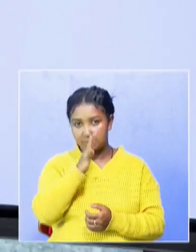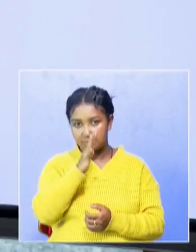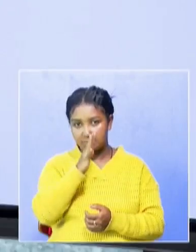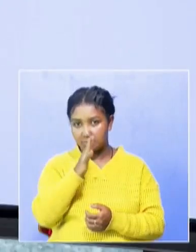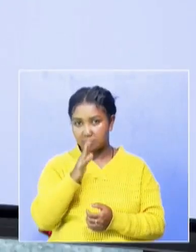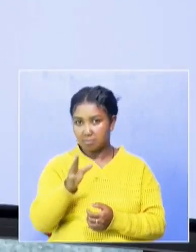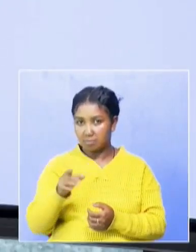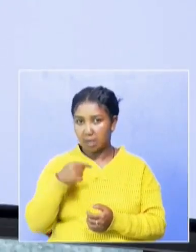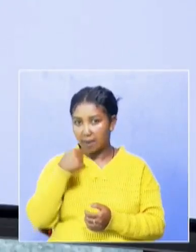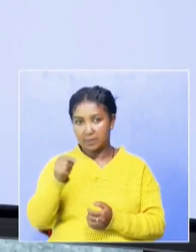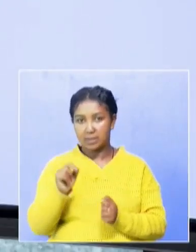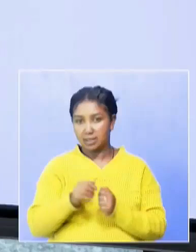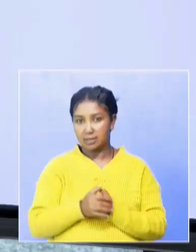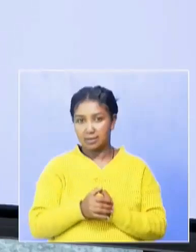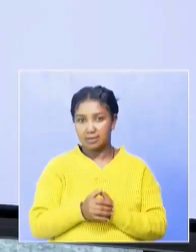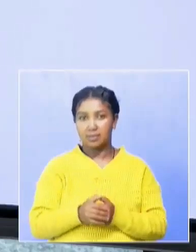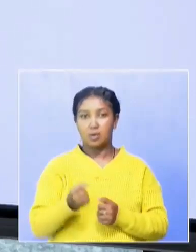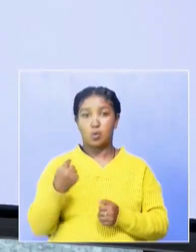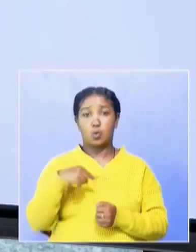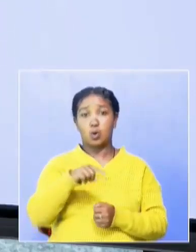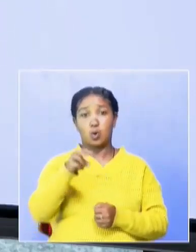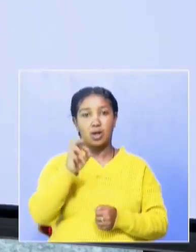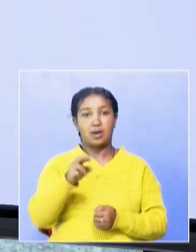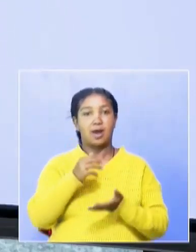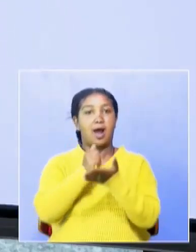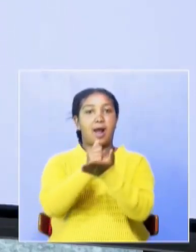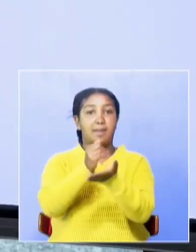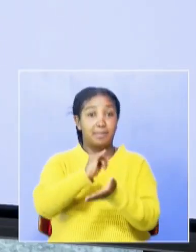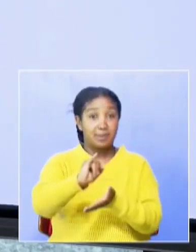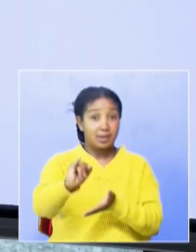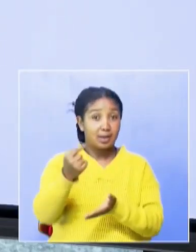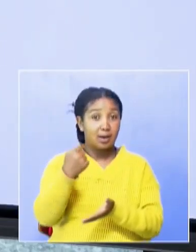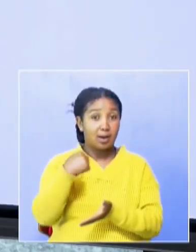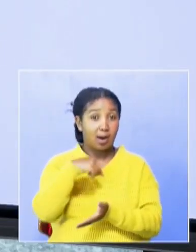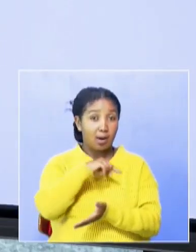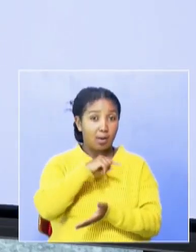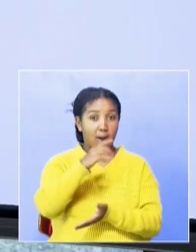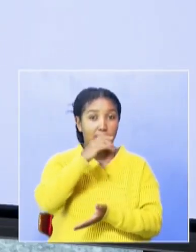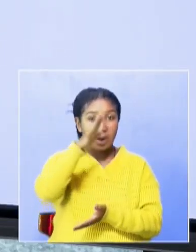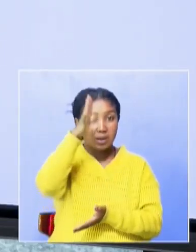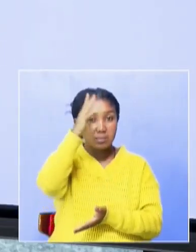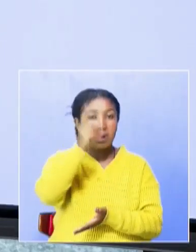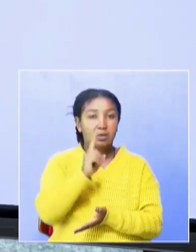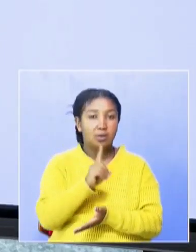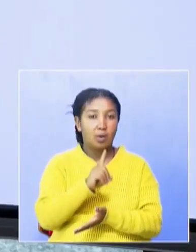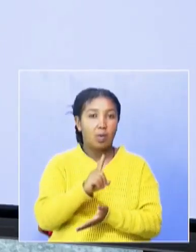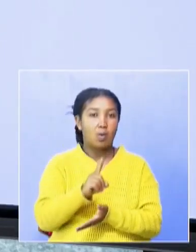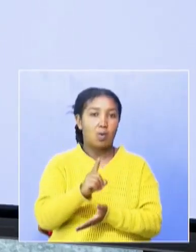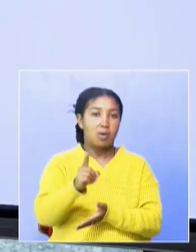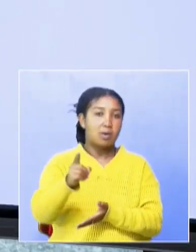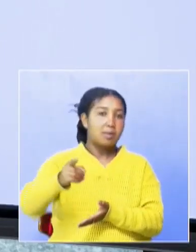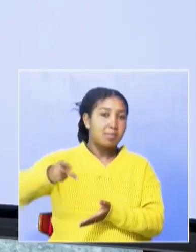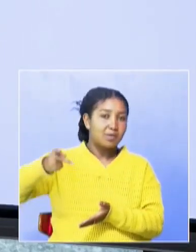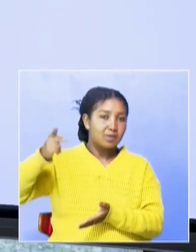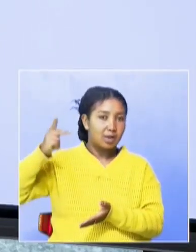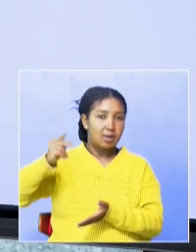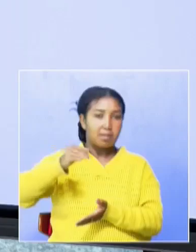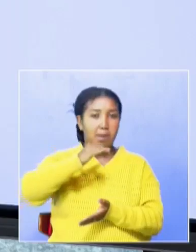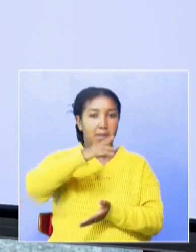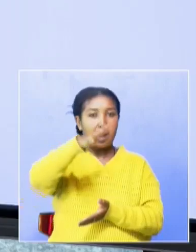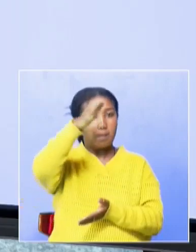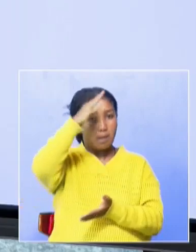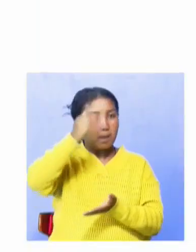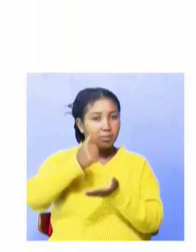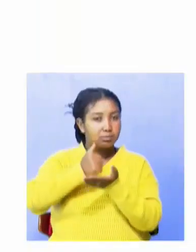Can be said here. We were helping our parents. This means the action was what? In progress. And that's what we